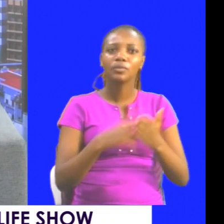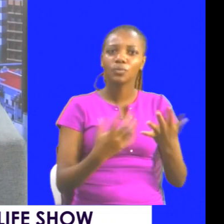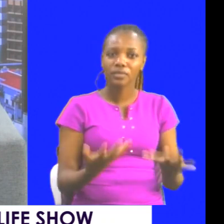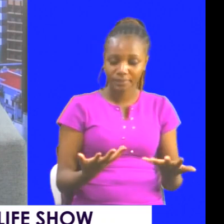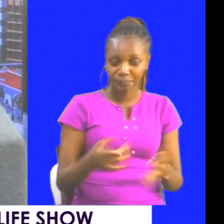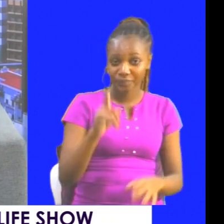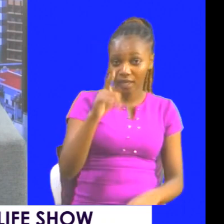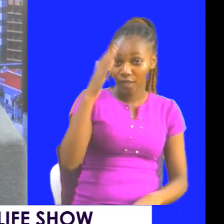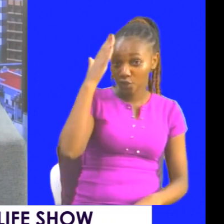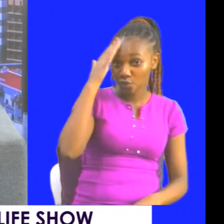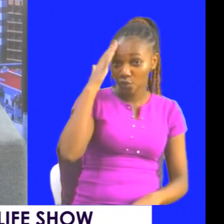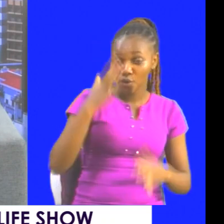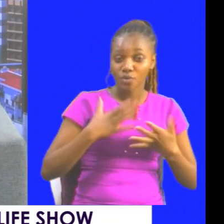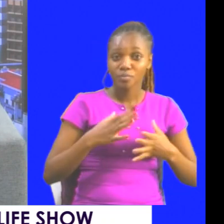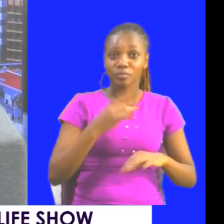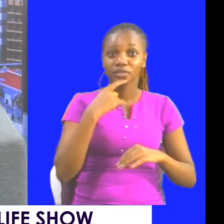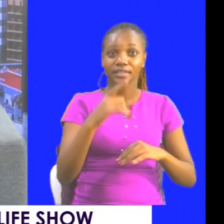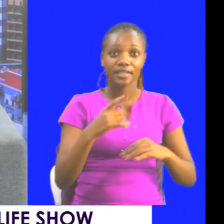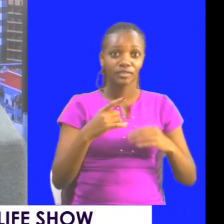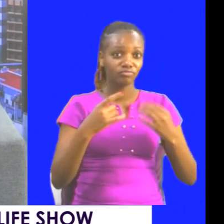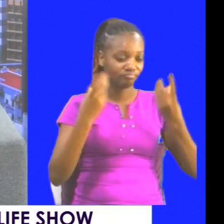You see, people say you dress for the occasion.